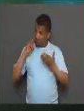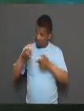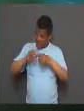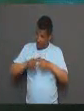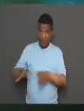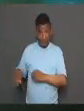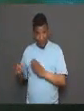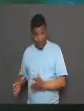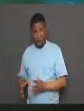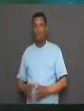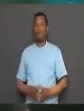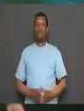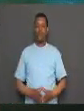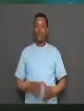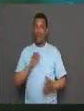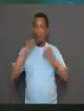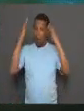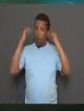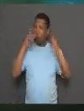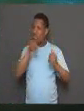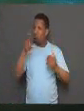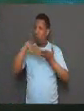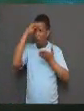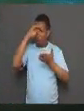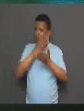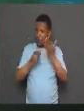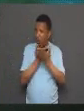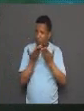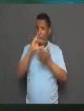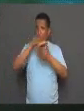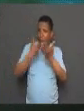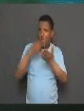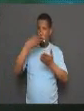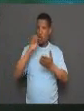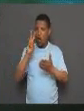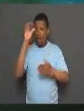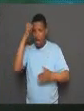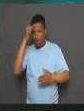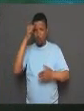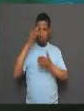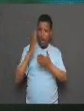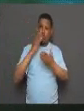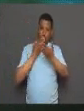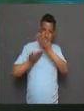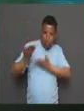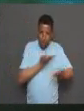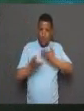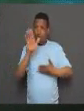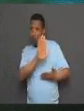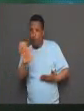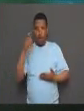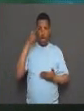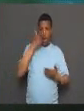Welcome back, students. I hope that you learned something about HIV/AIDS by sharing